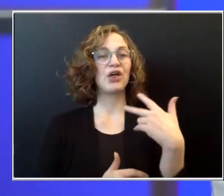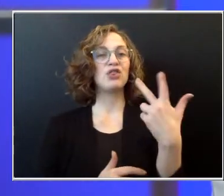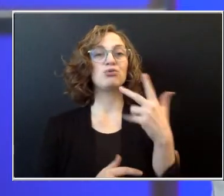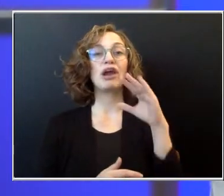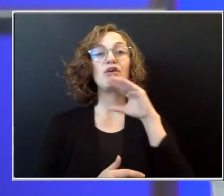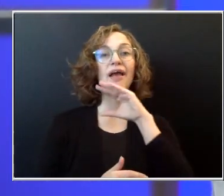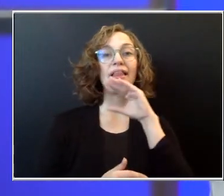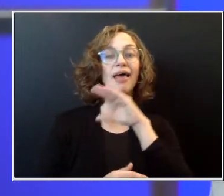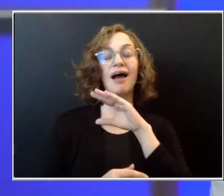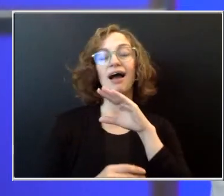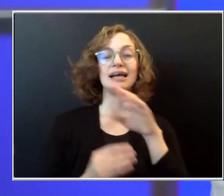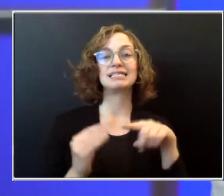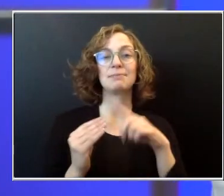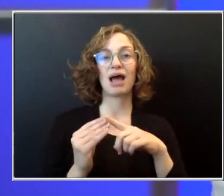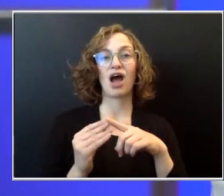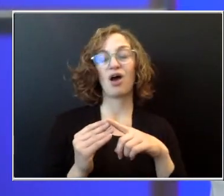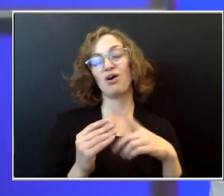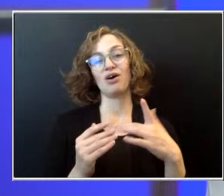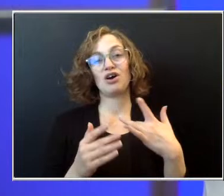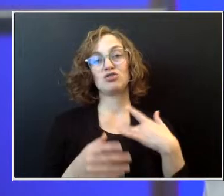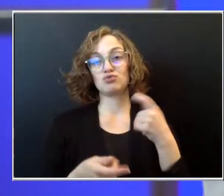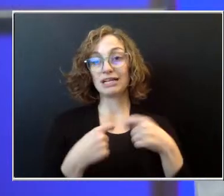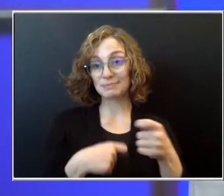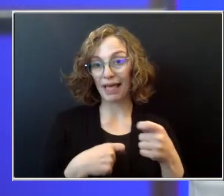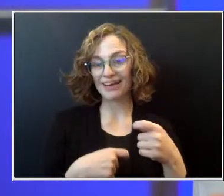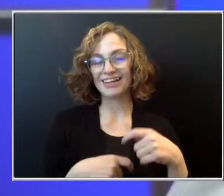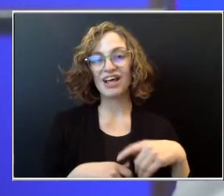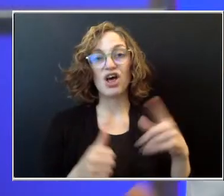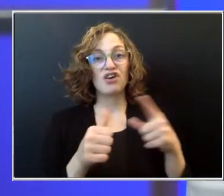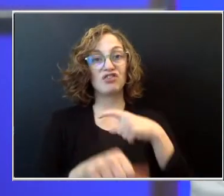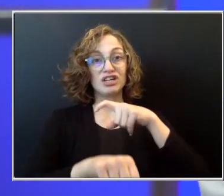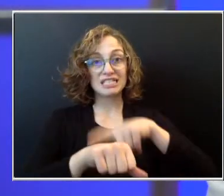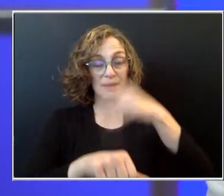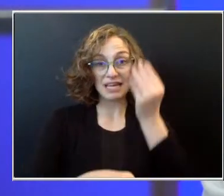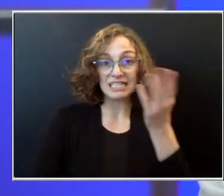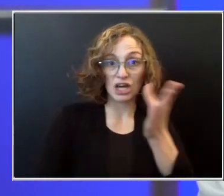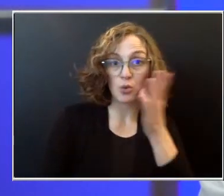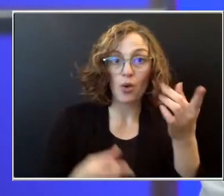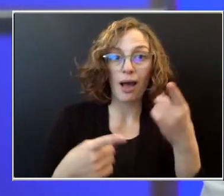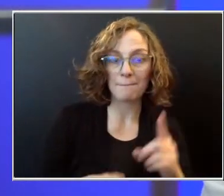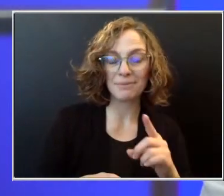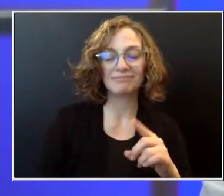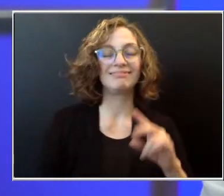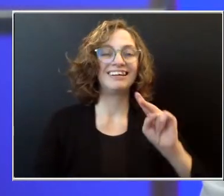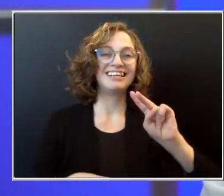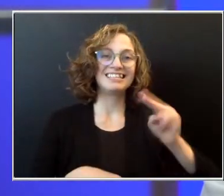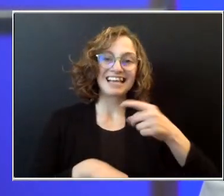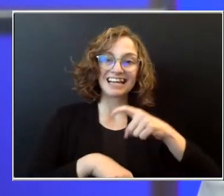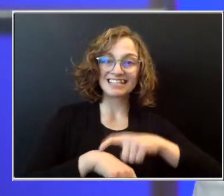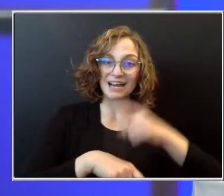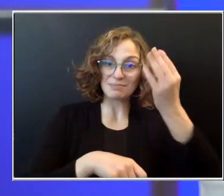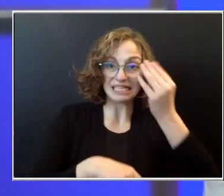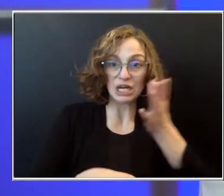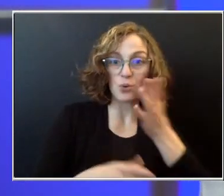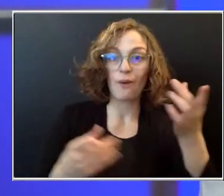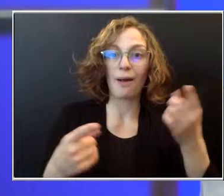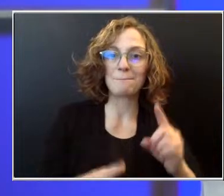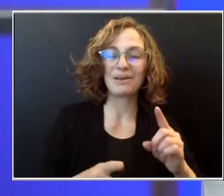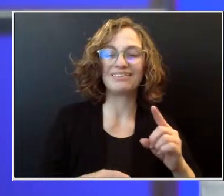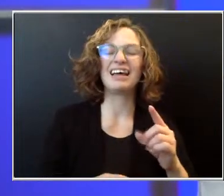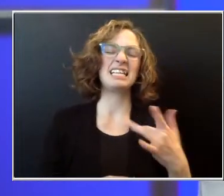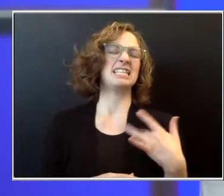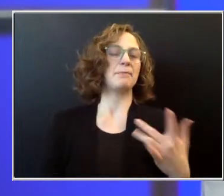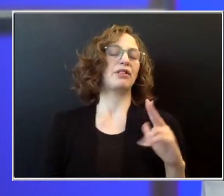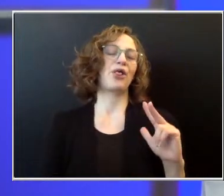tell you when you're going to go, then it's the second time they tell you when they're going to go, and then usually by the 3rd time they figured out all the moving parts and you're going to go. So you just